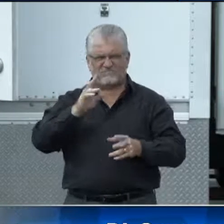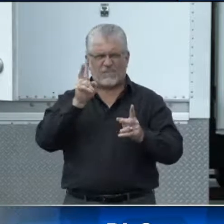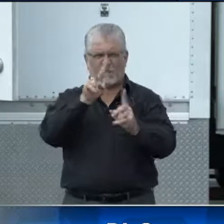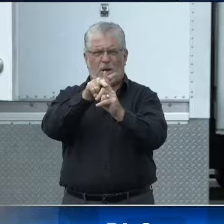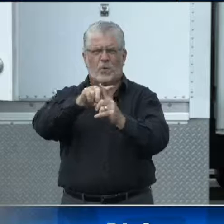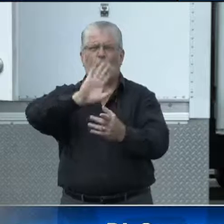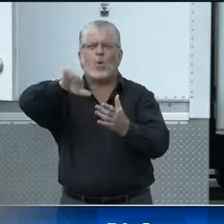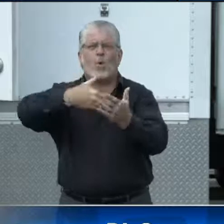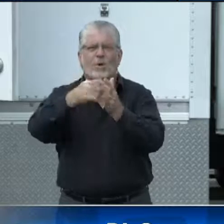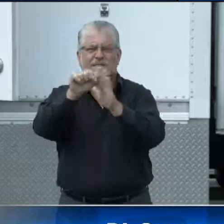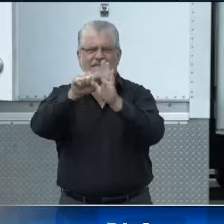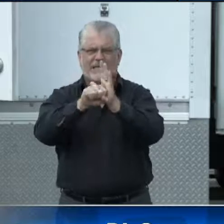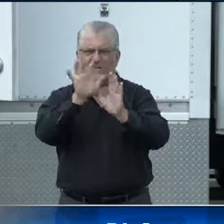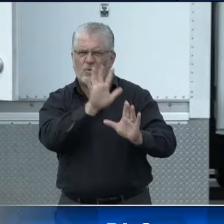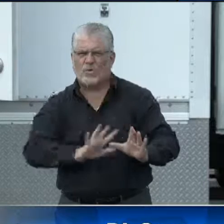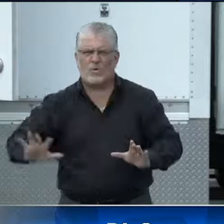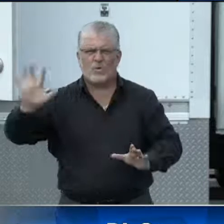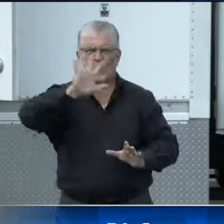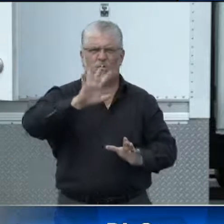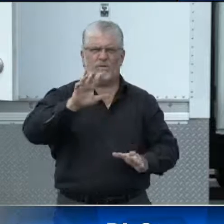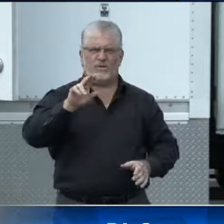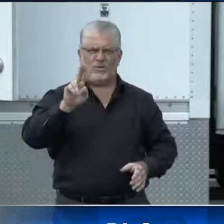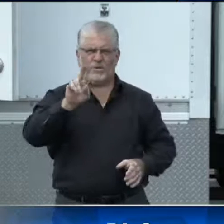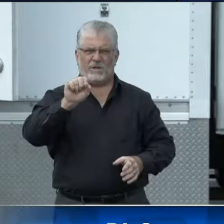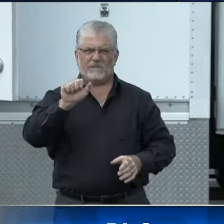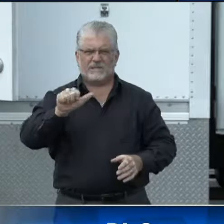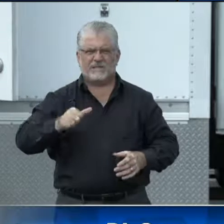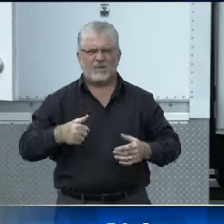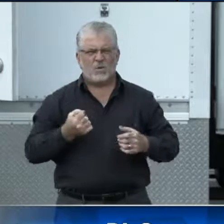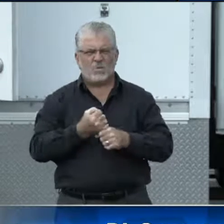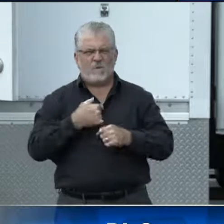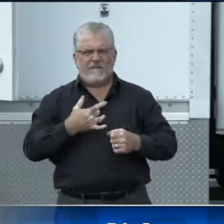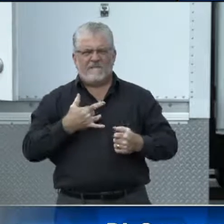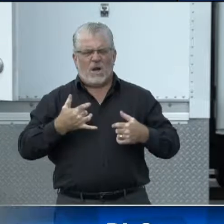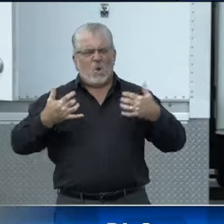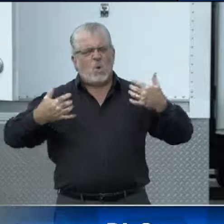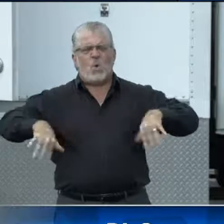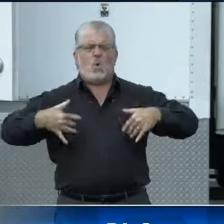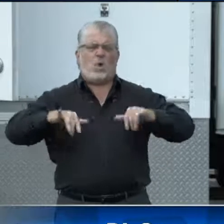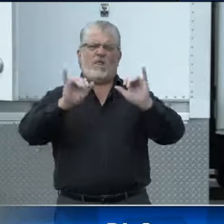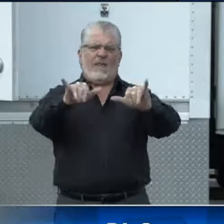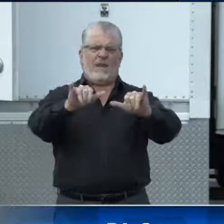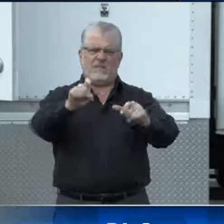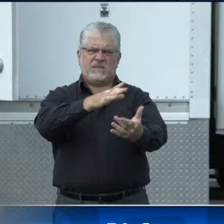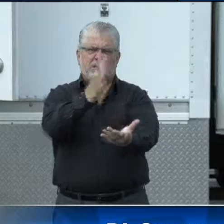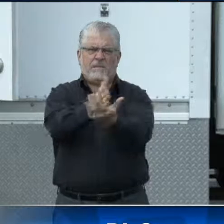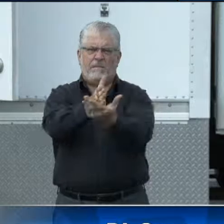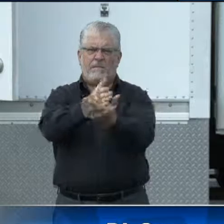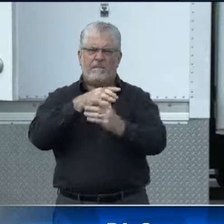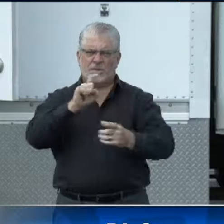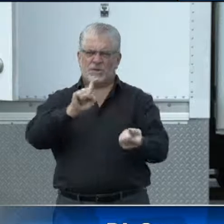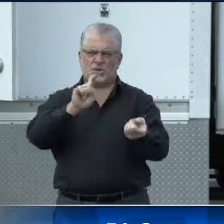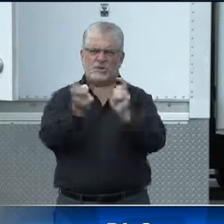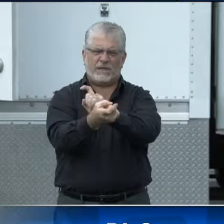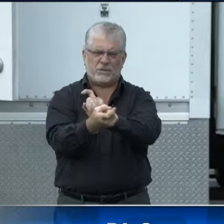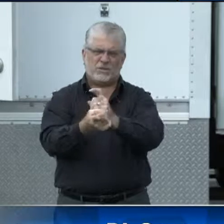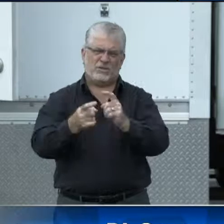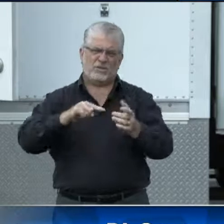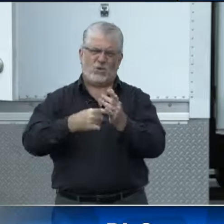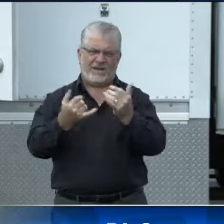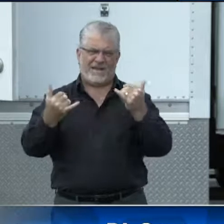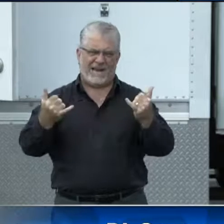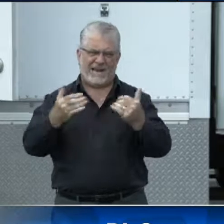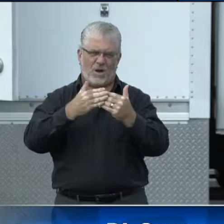Connection feels passionately that something must change, and that time for change is now. In order to solve